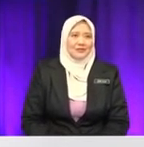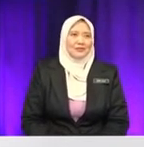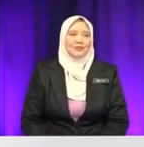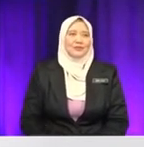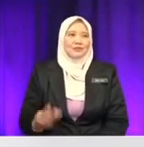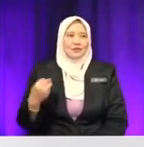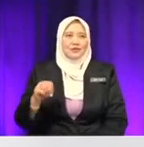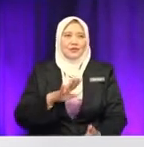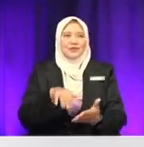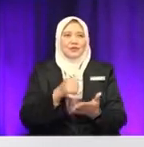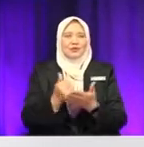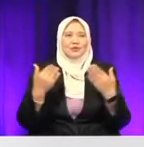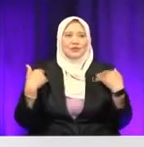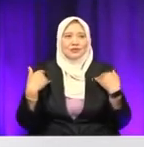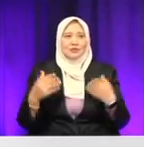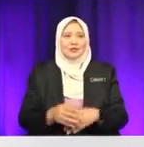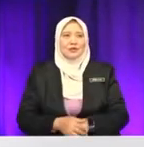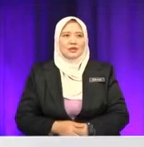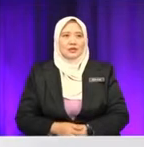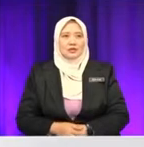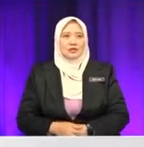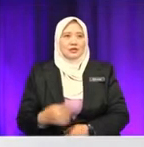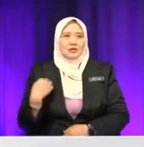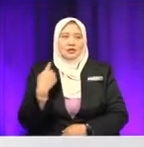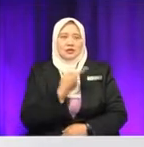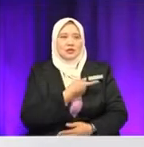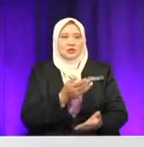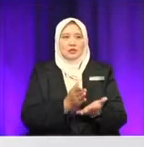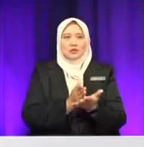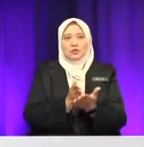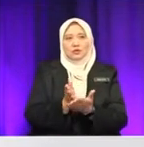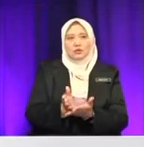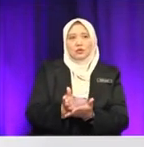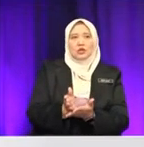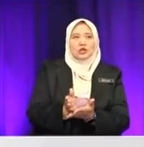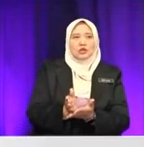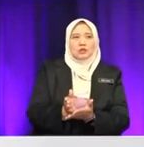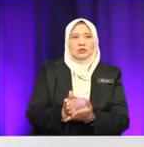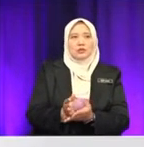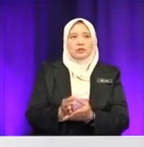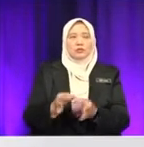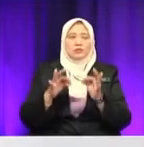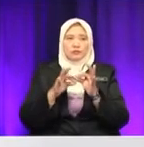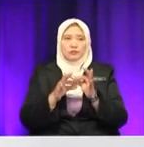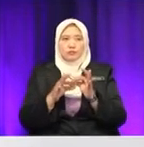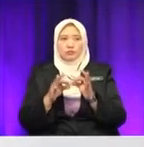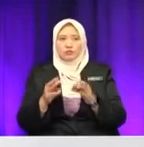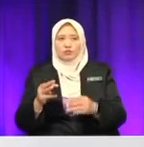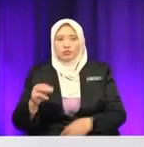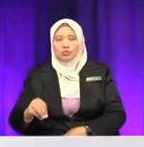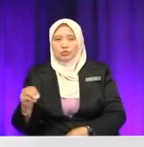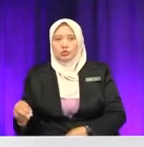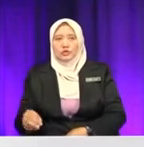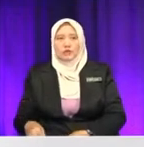Very right. cute. Okay. So now, let me have the first pair that represents high proficiency learners. That will be